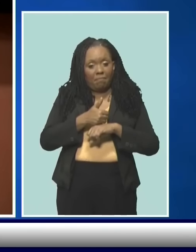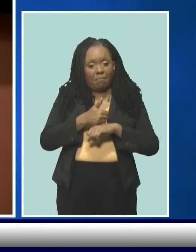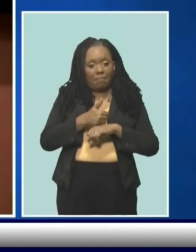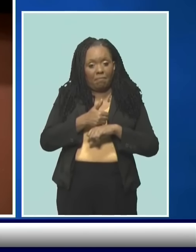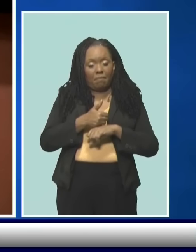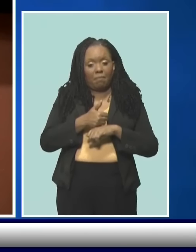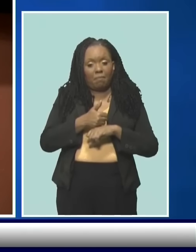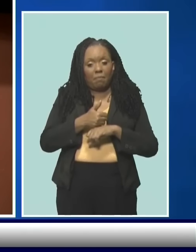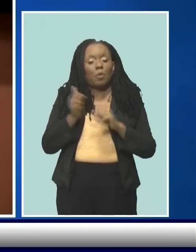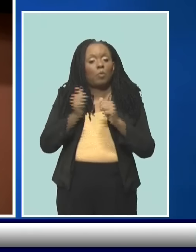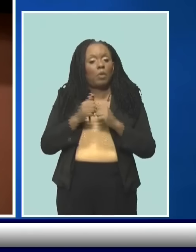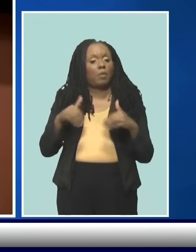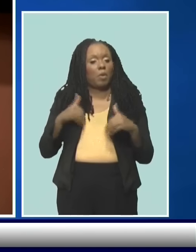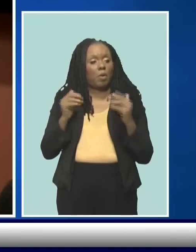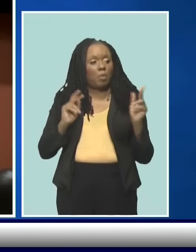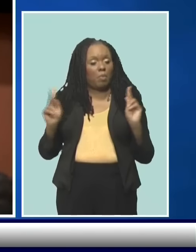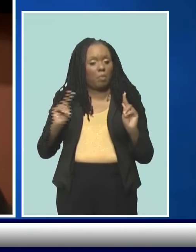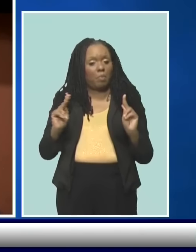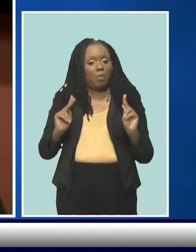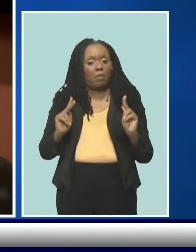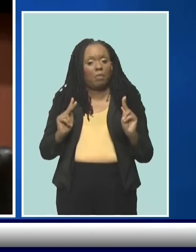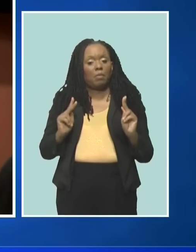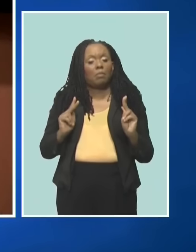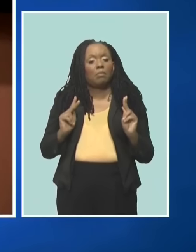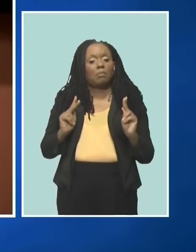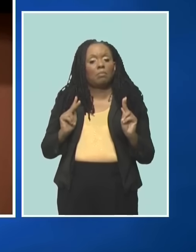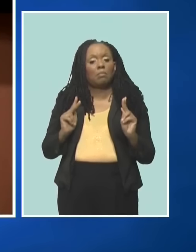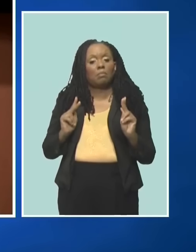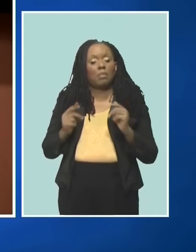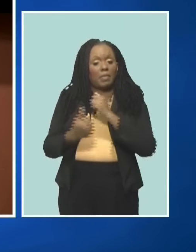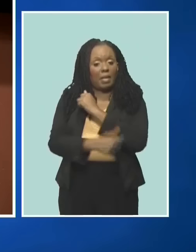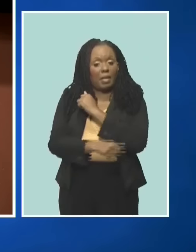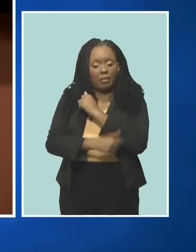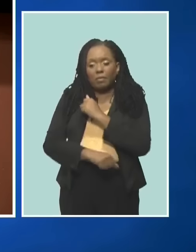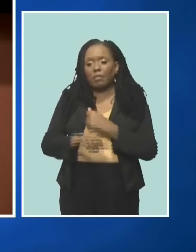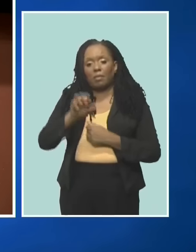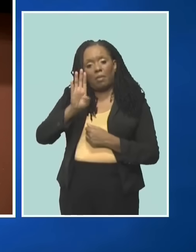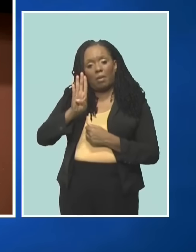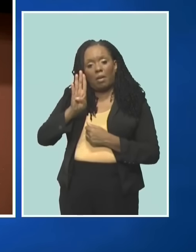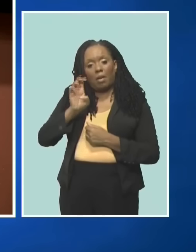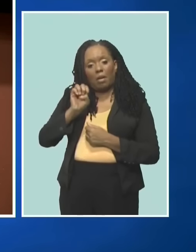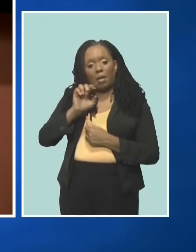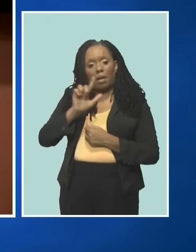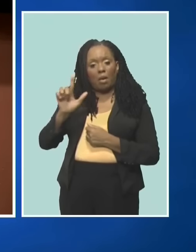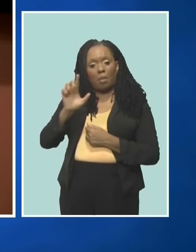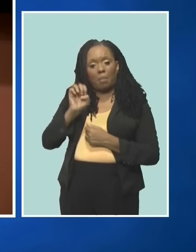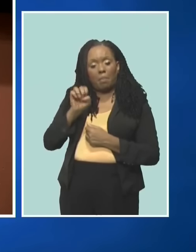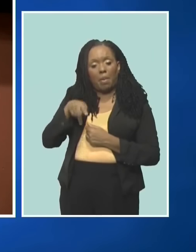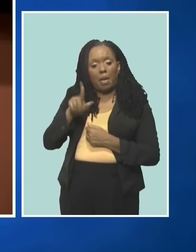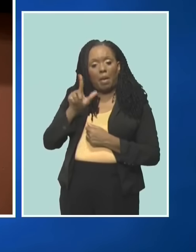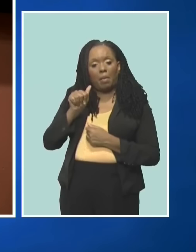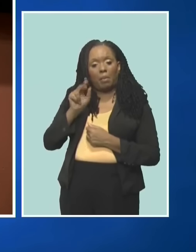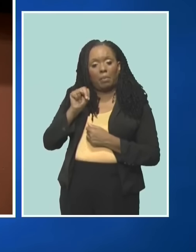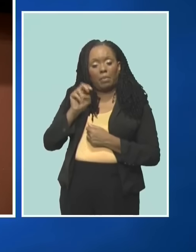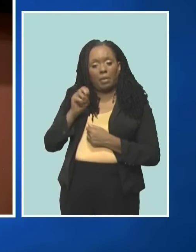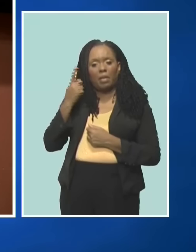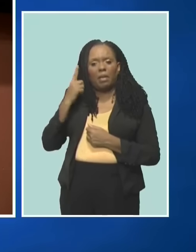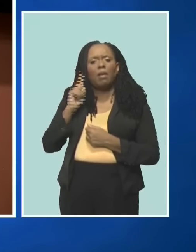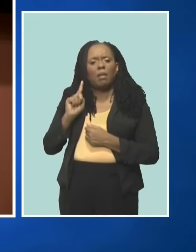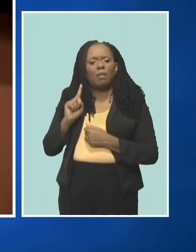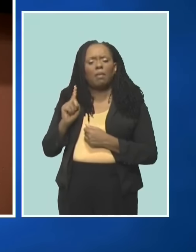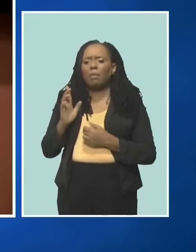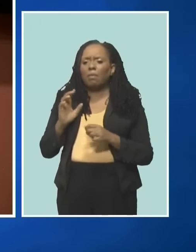20 acres of land was provided for those youngsters to be involved in the process. Now, all of us